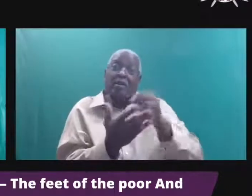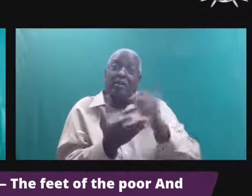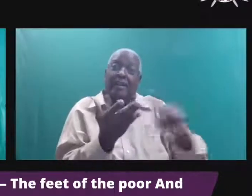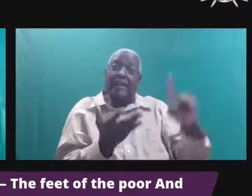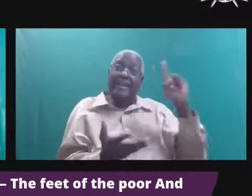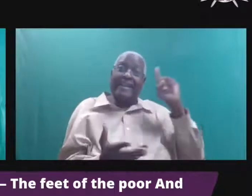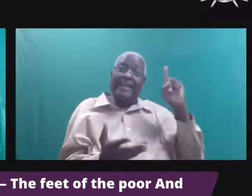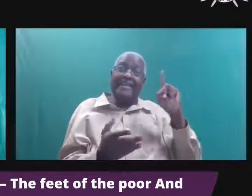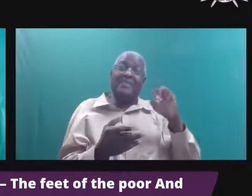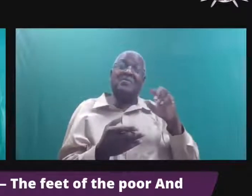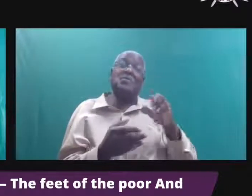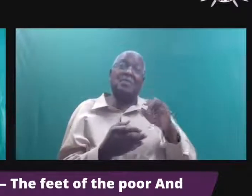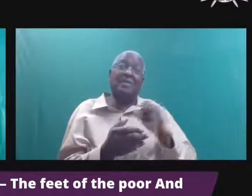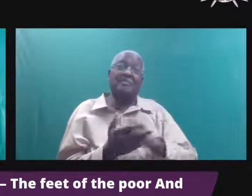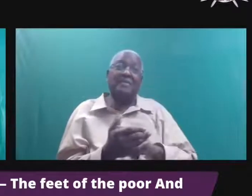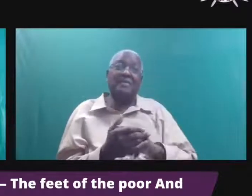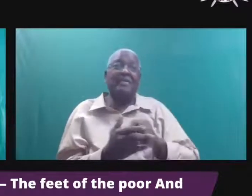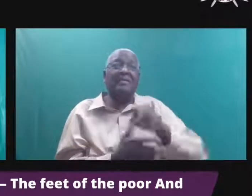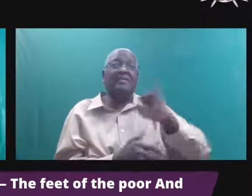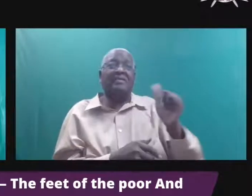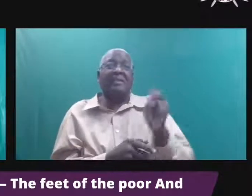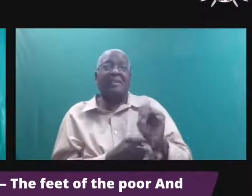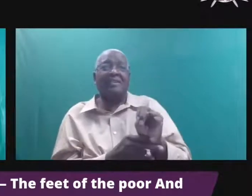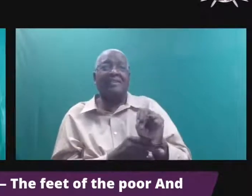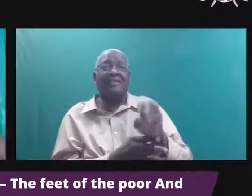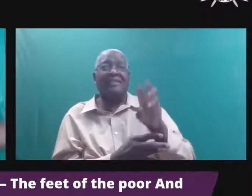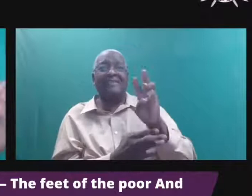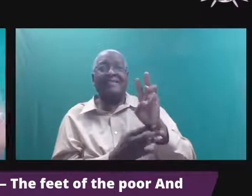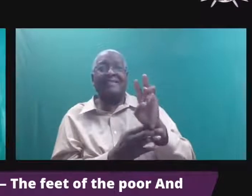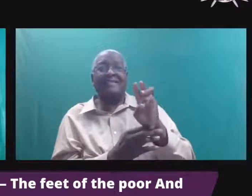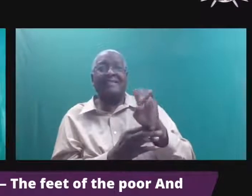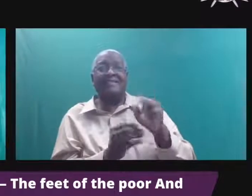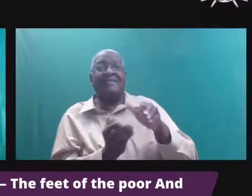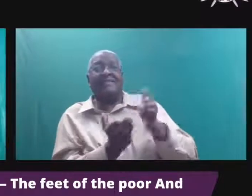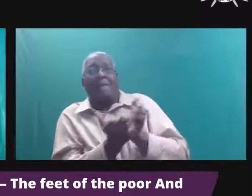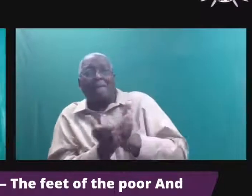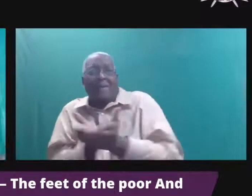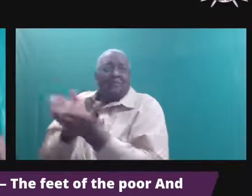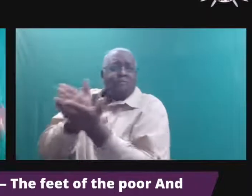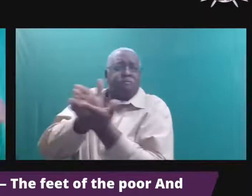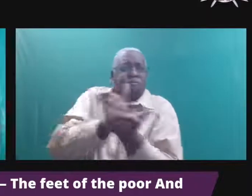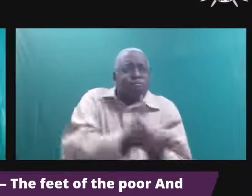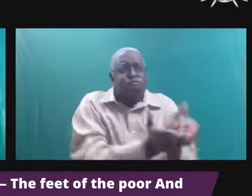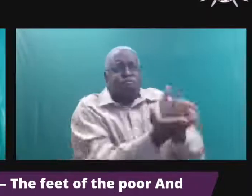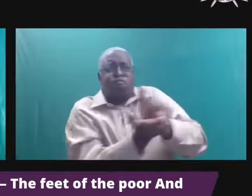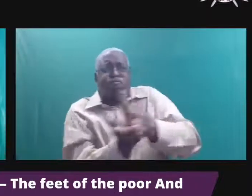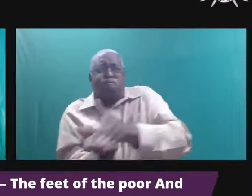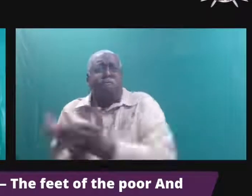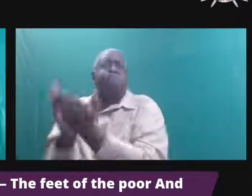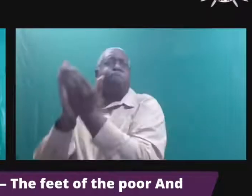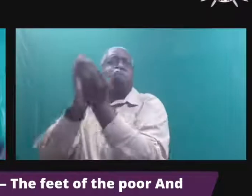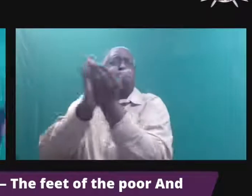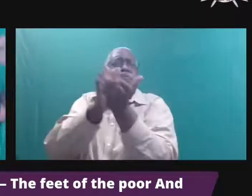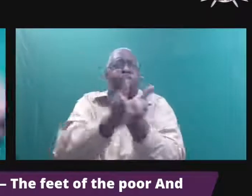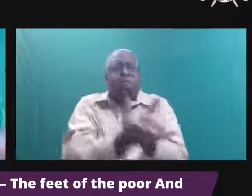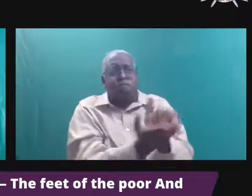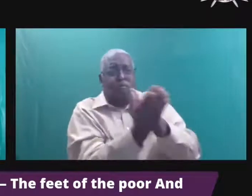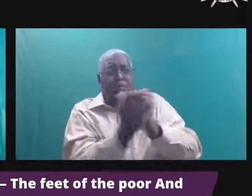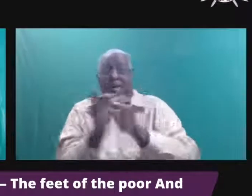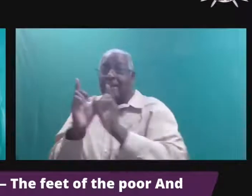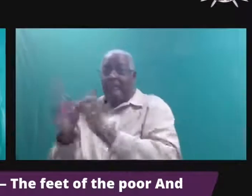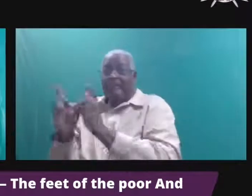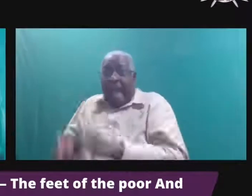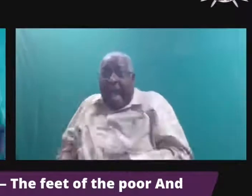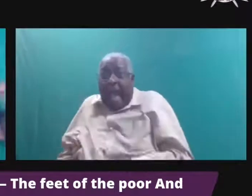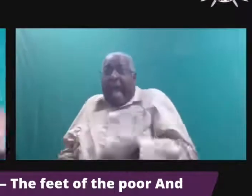from the John account, John 6. And as the boat's rocking in the water, the disciples are panicking